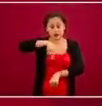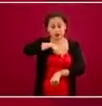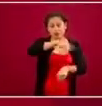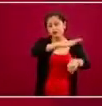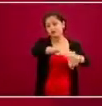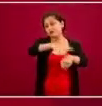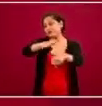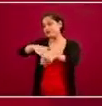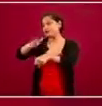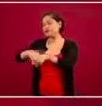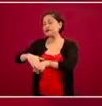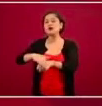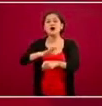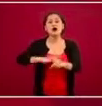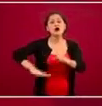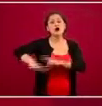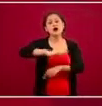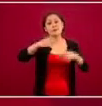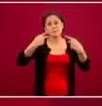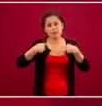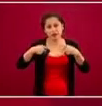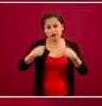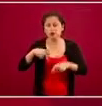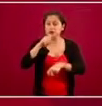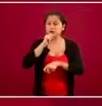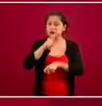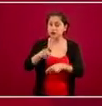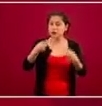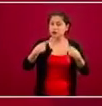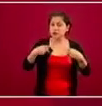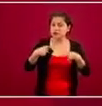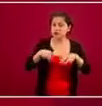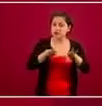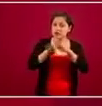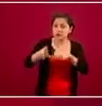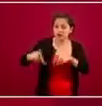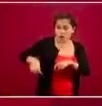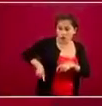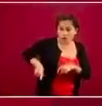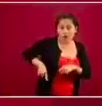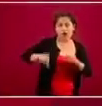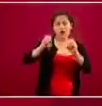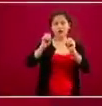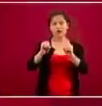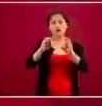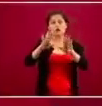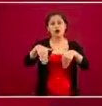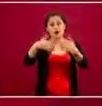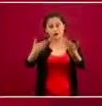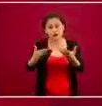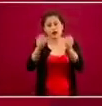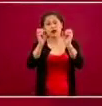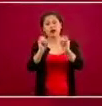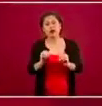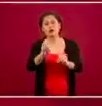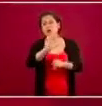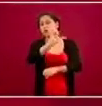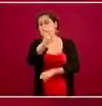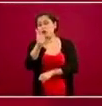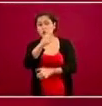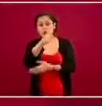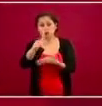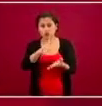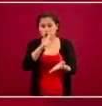would like to make a call to all of the sectors of society, public sector, private sector, social